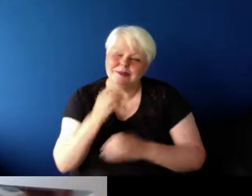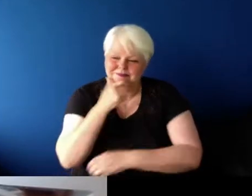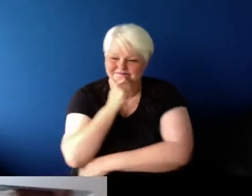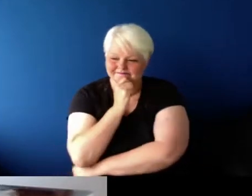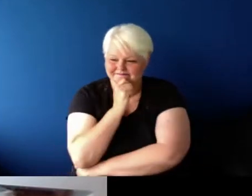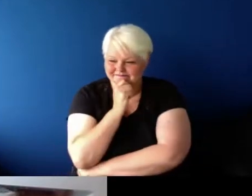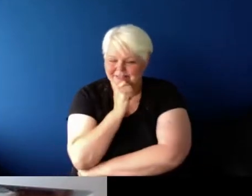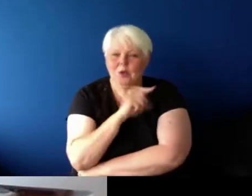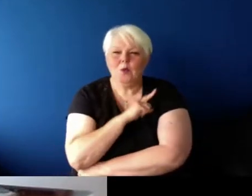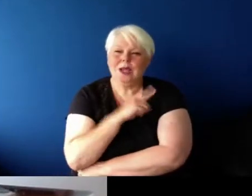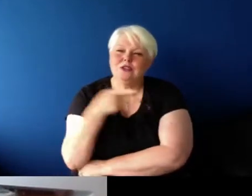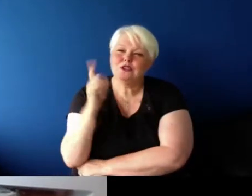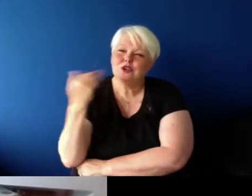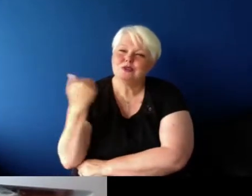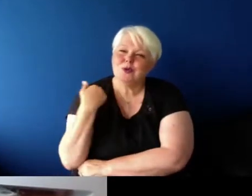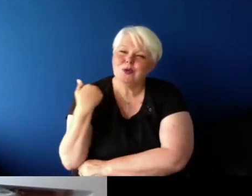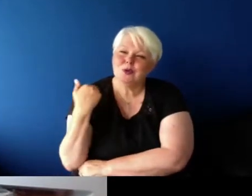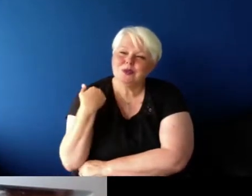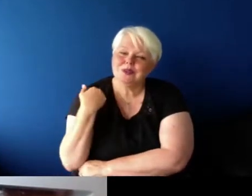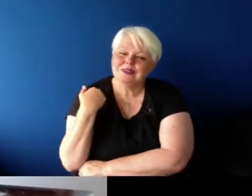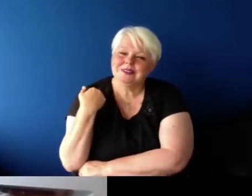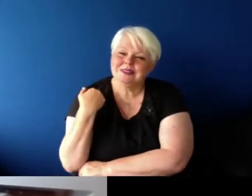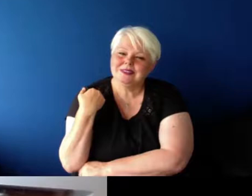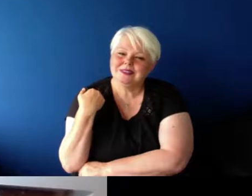why does God call? I mean,